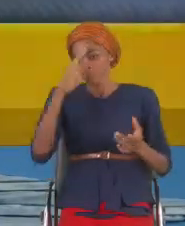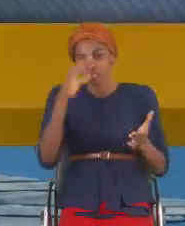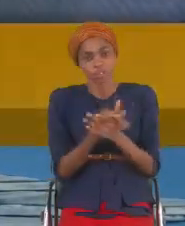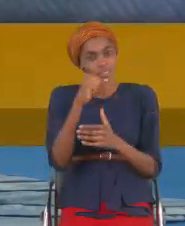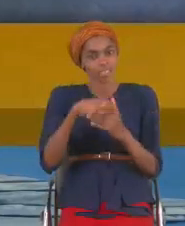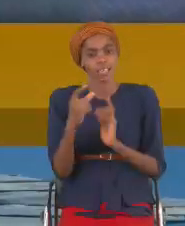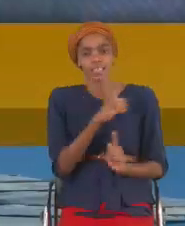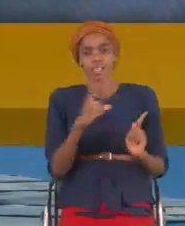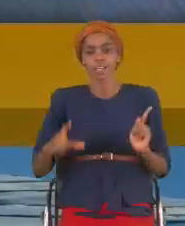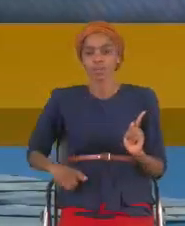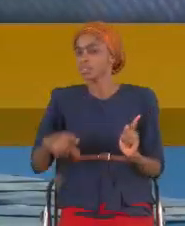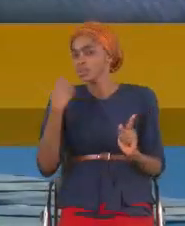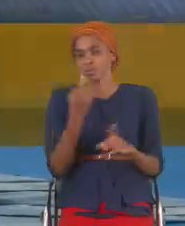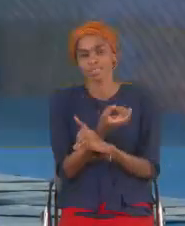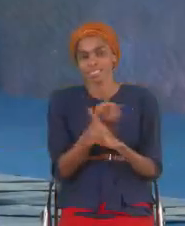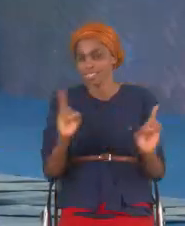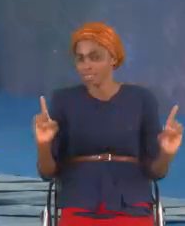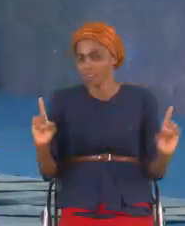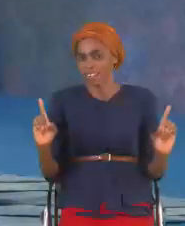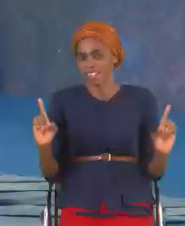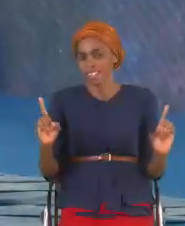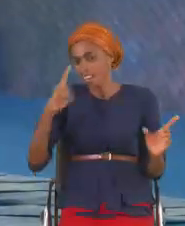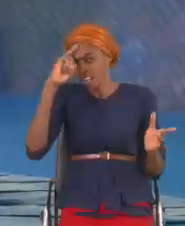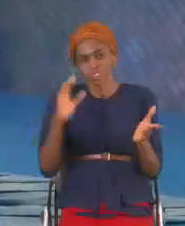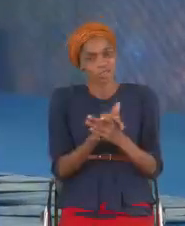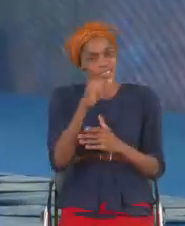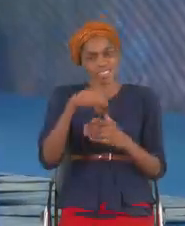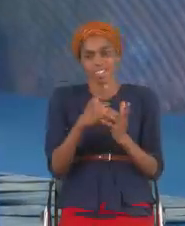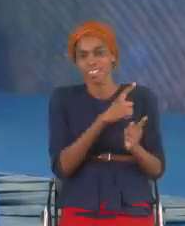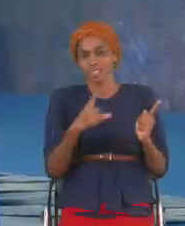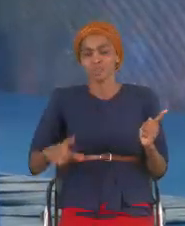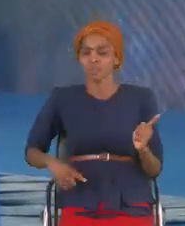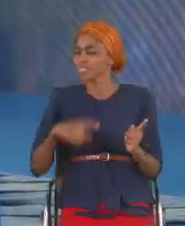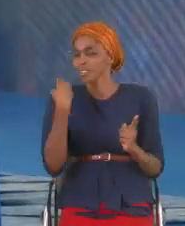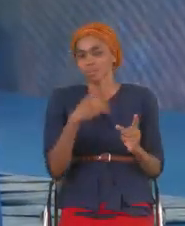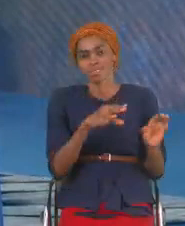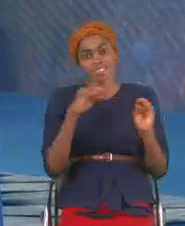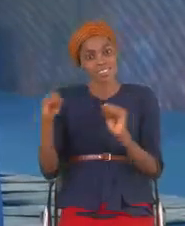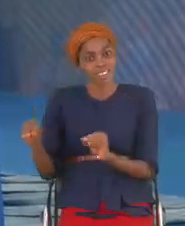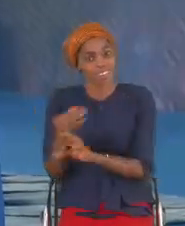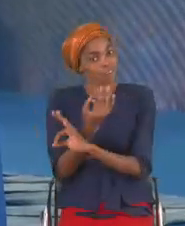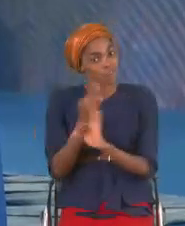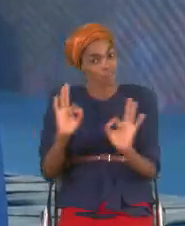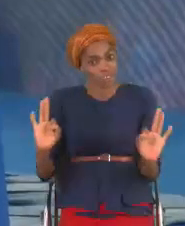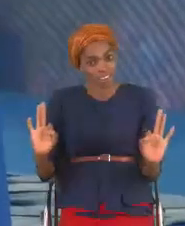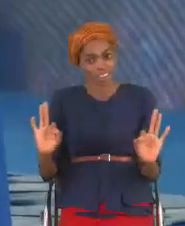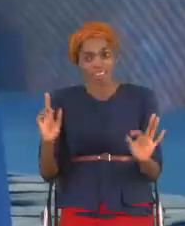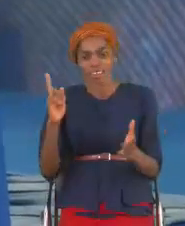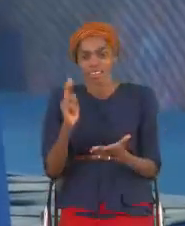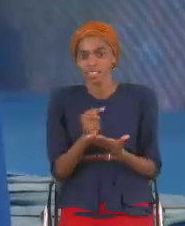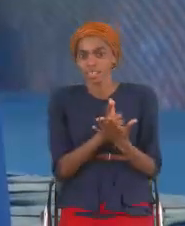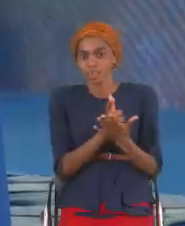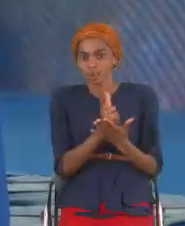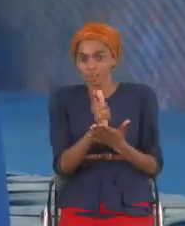in the Lord who delivers. Trusting in the Lord who sets free. The loyal